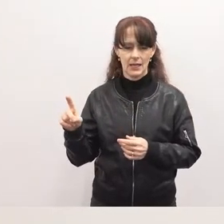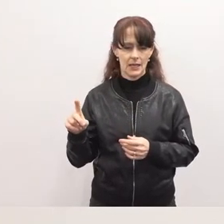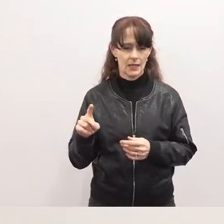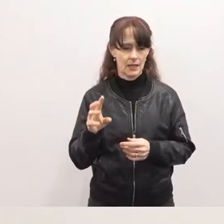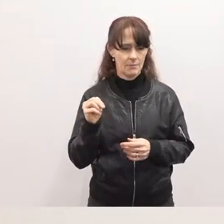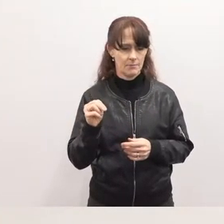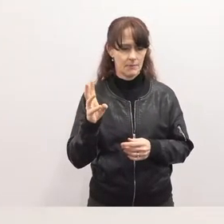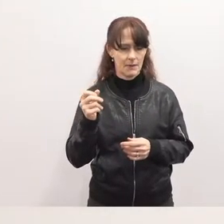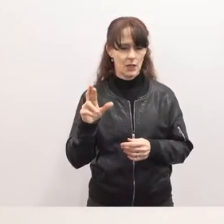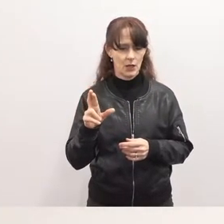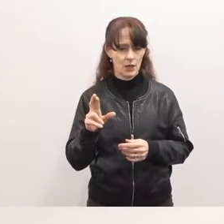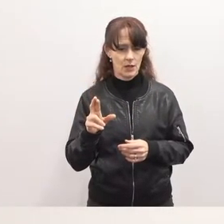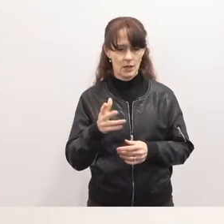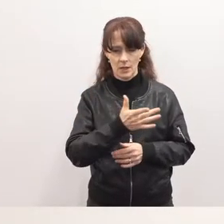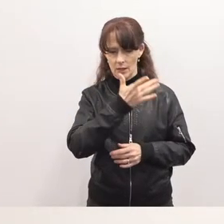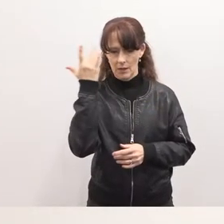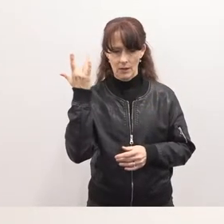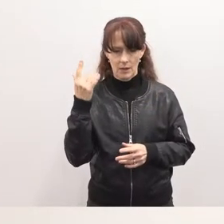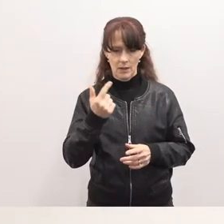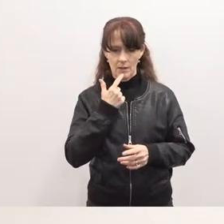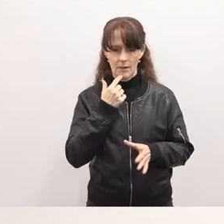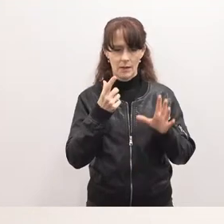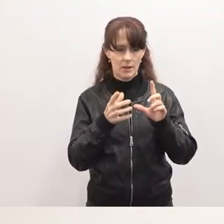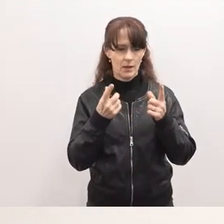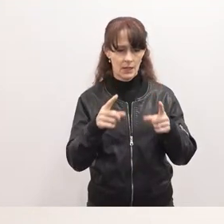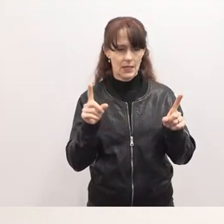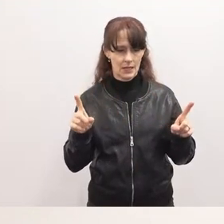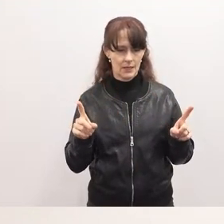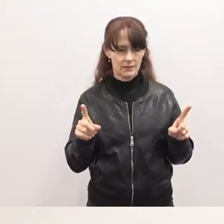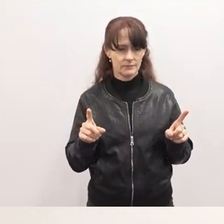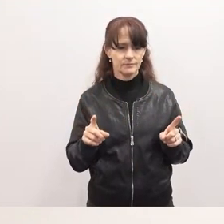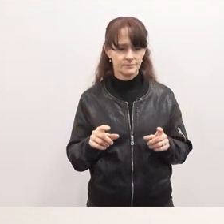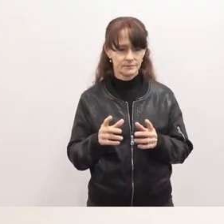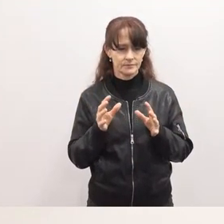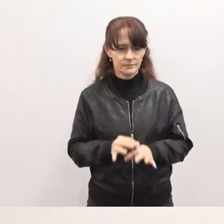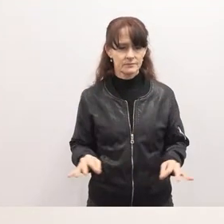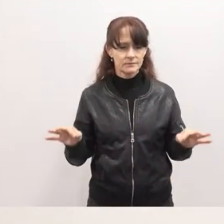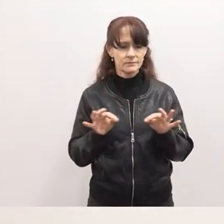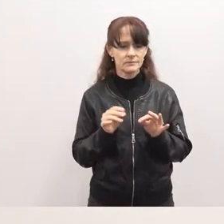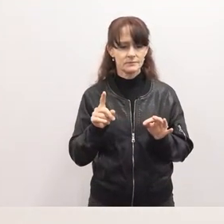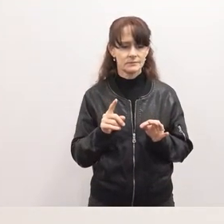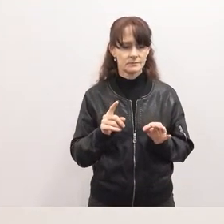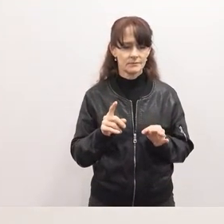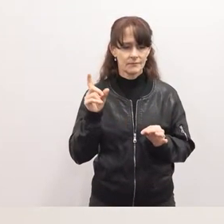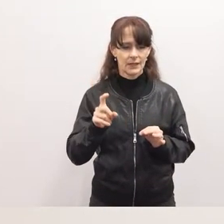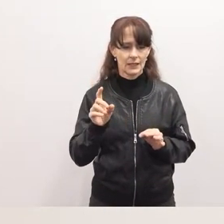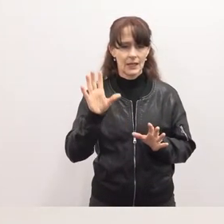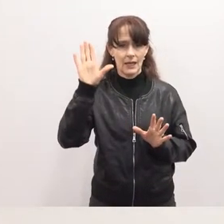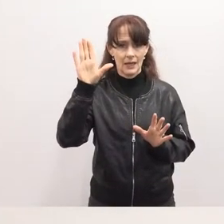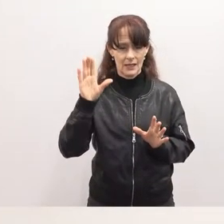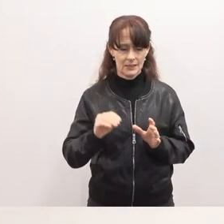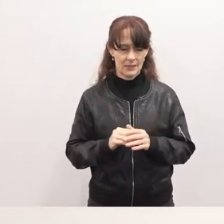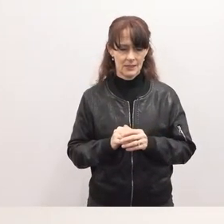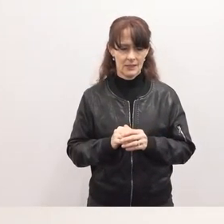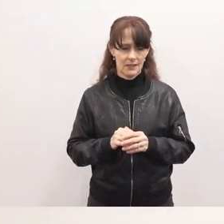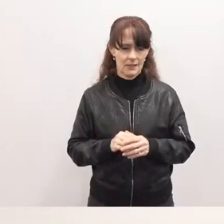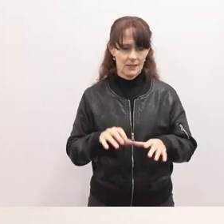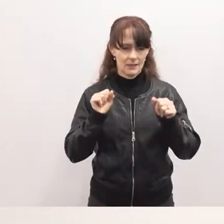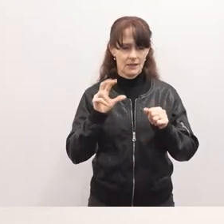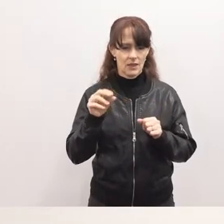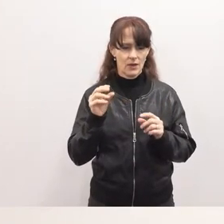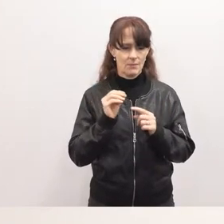I understand you neglected to mention an announcement. I did, and it's an important one, so I felt the need to take 30